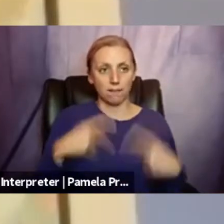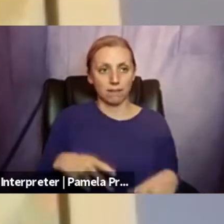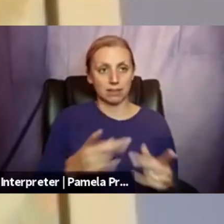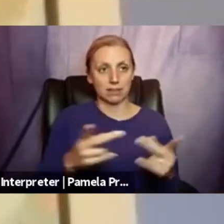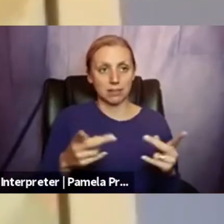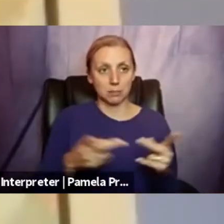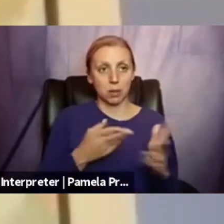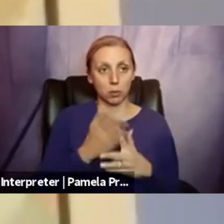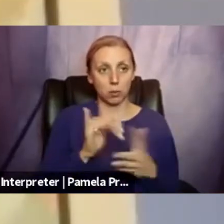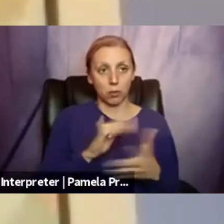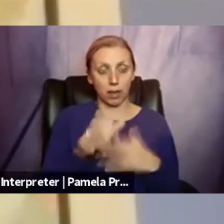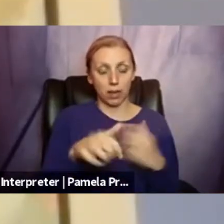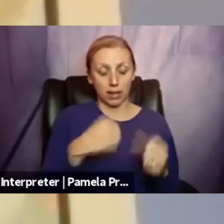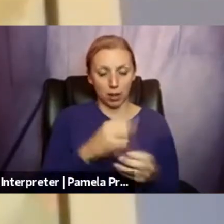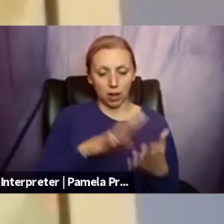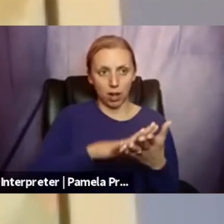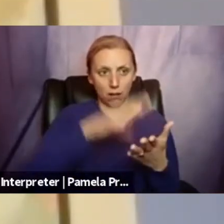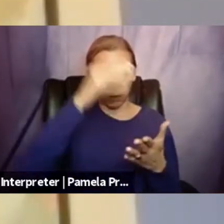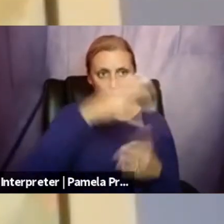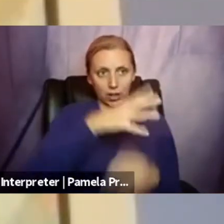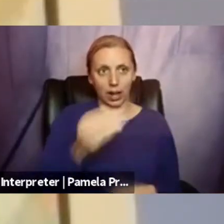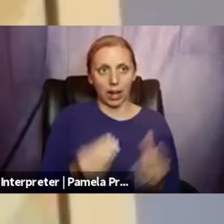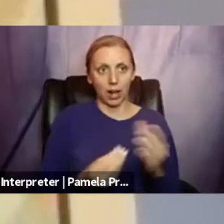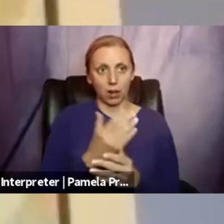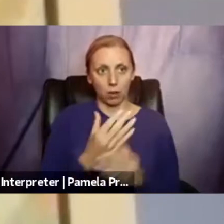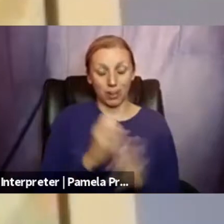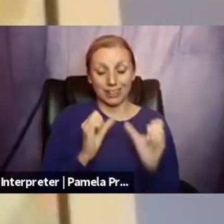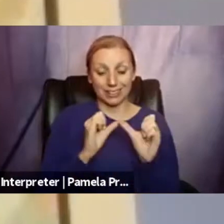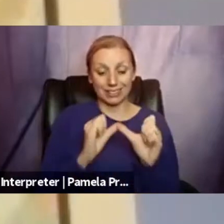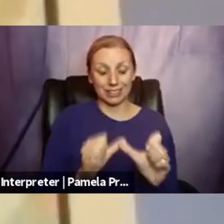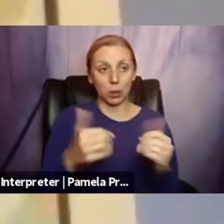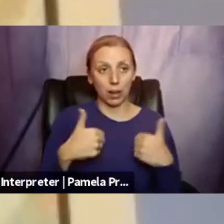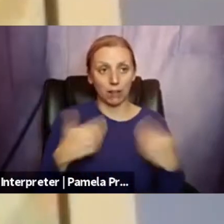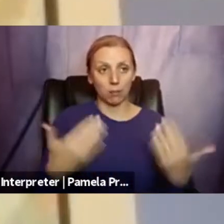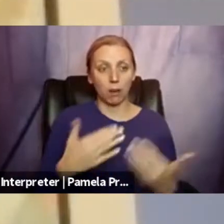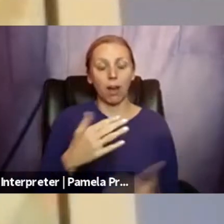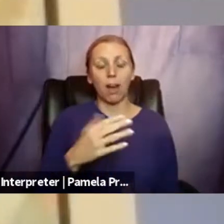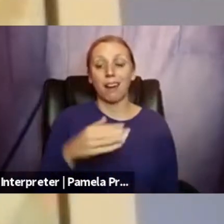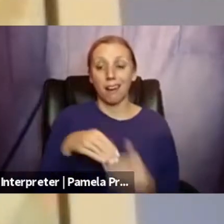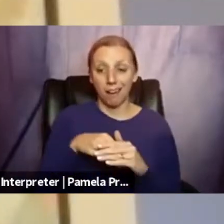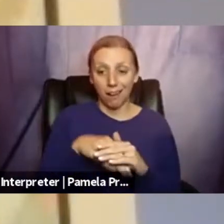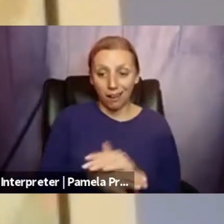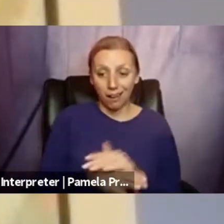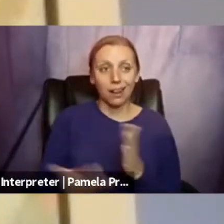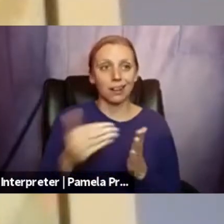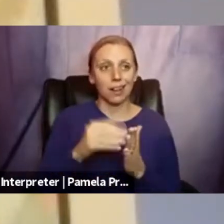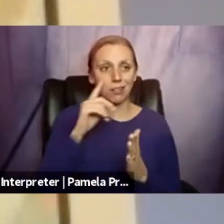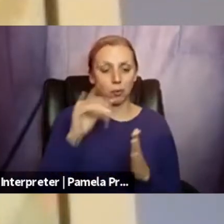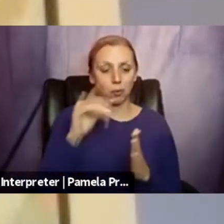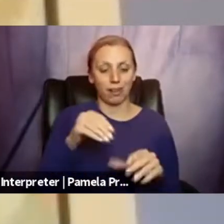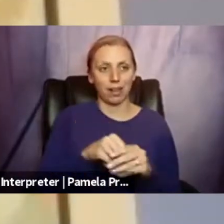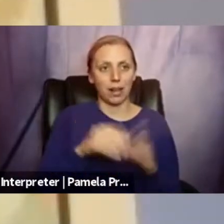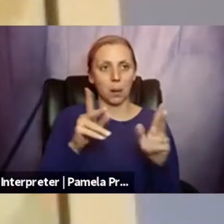of learning and growing, we continue to navigate what a re-entry into the in-person dance